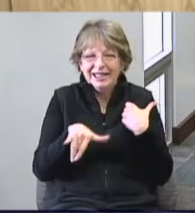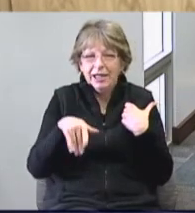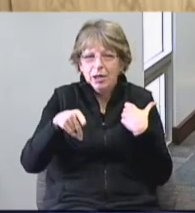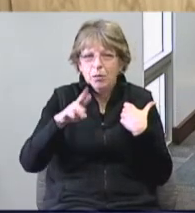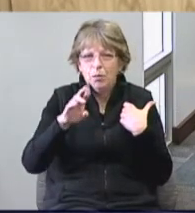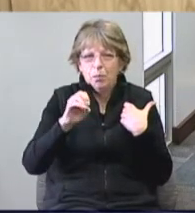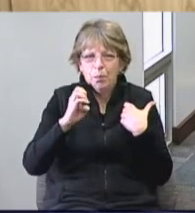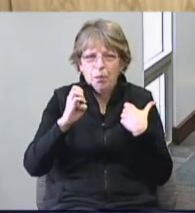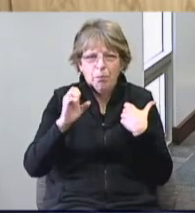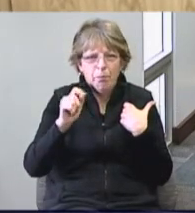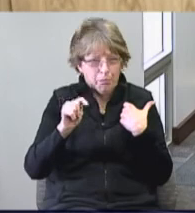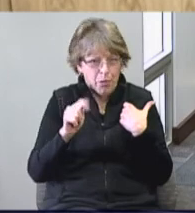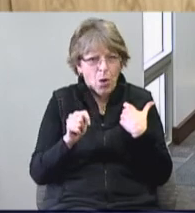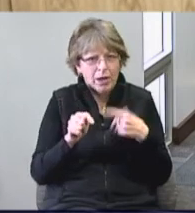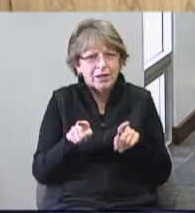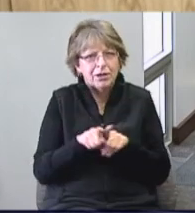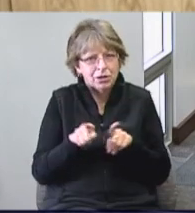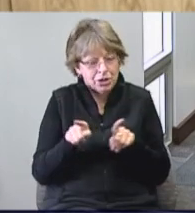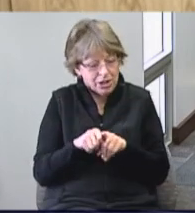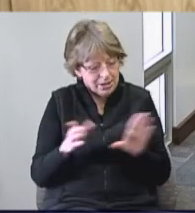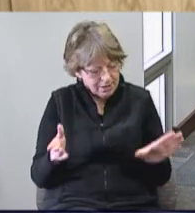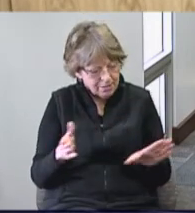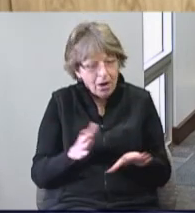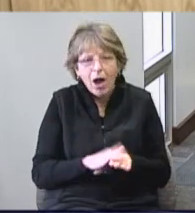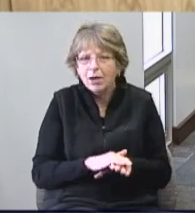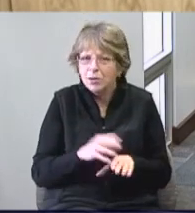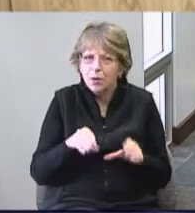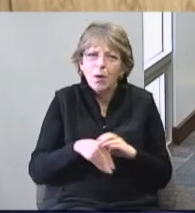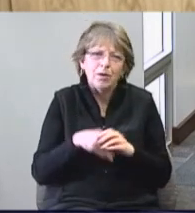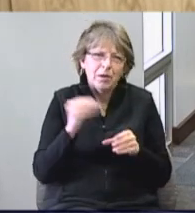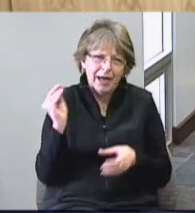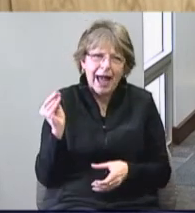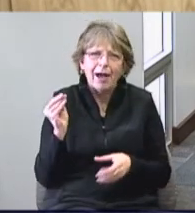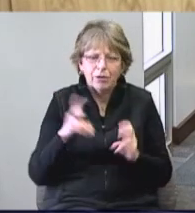also is term limited off, and so the